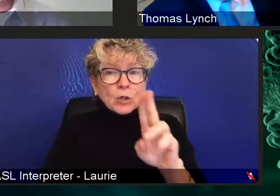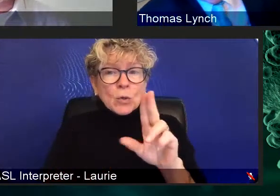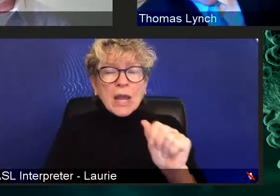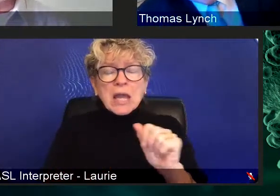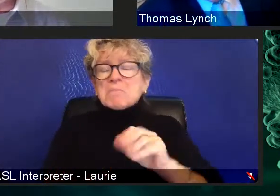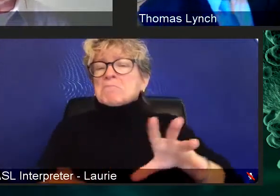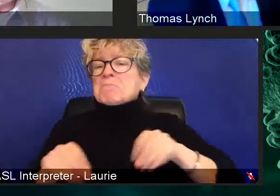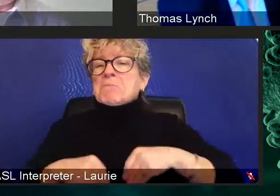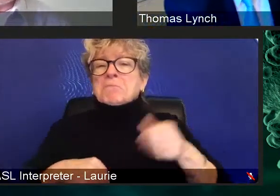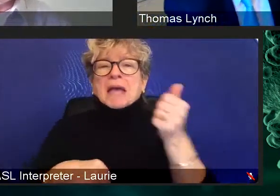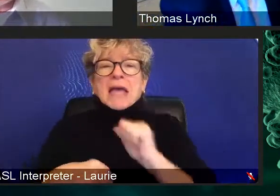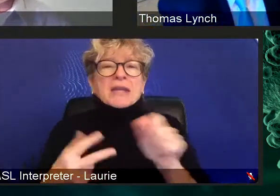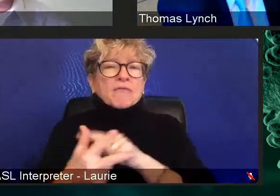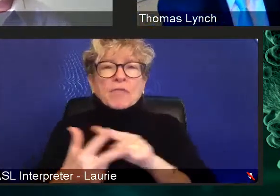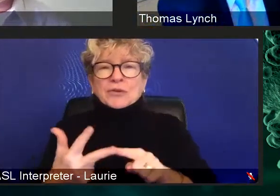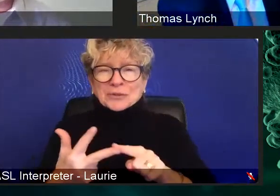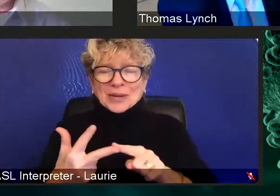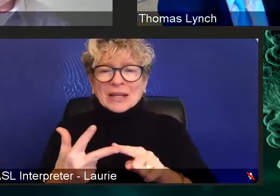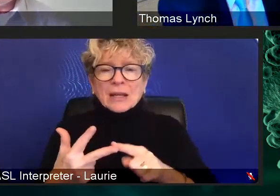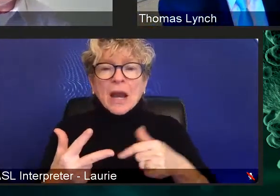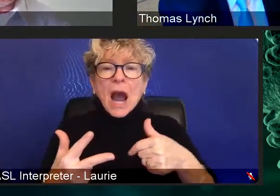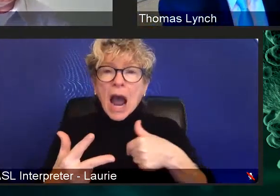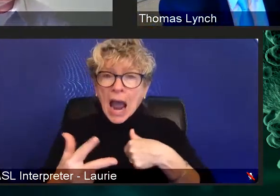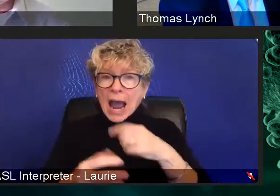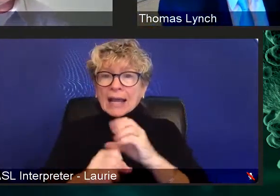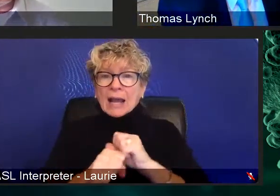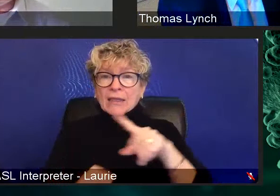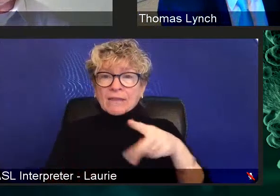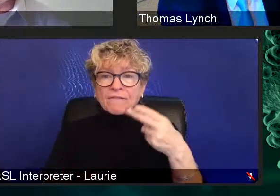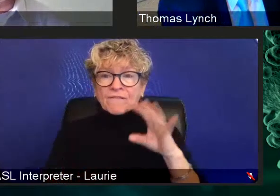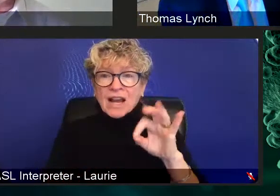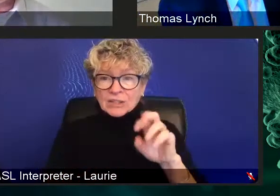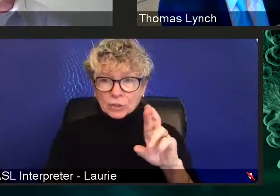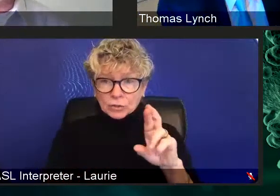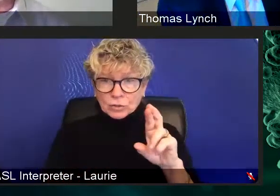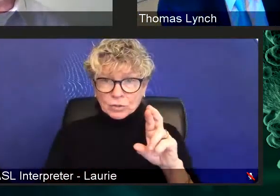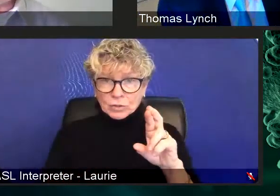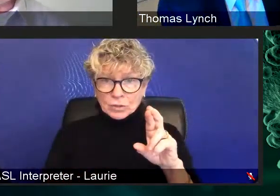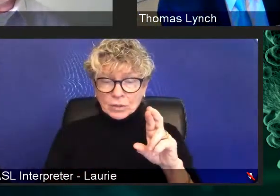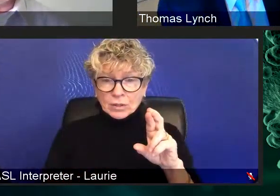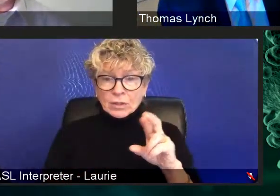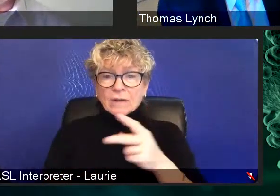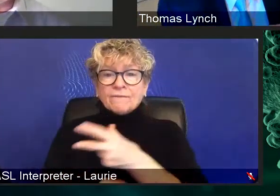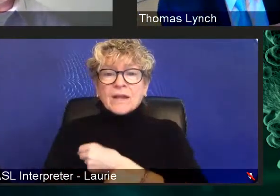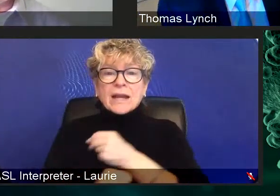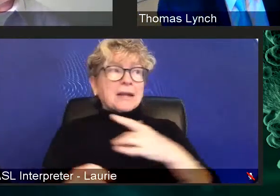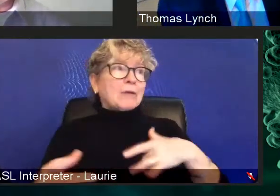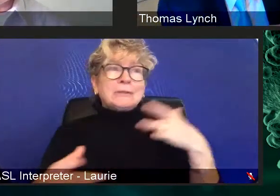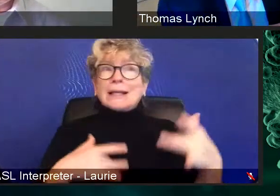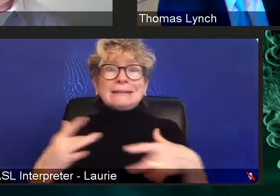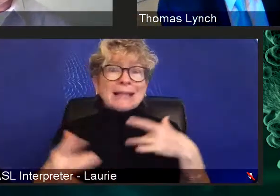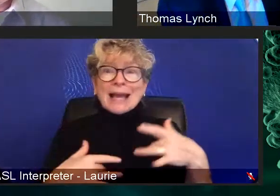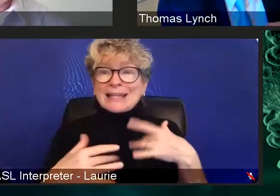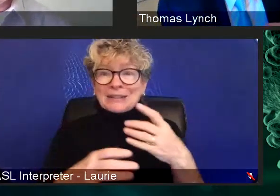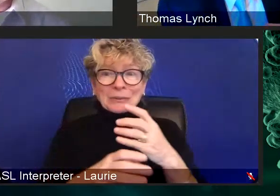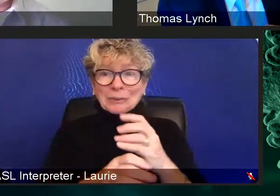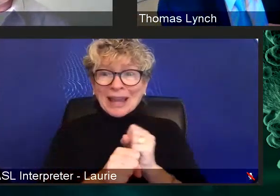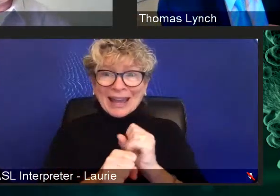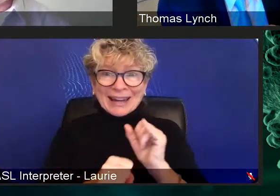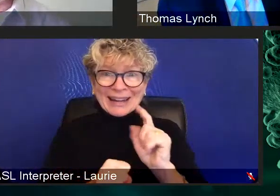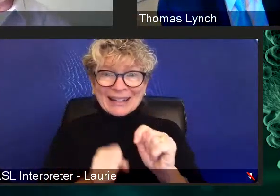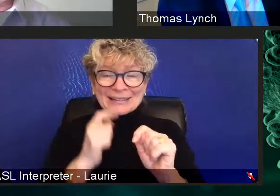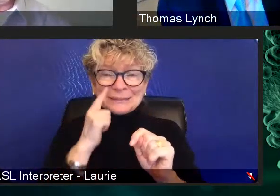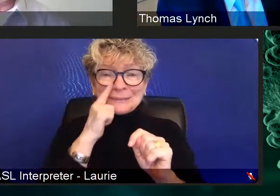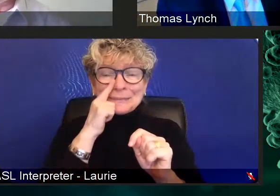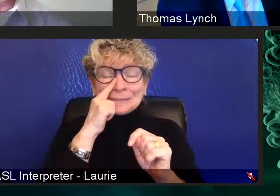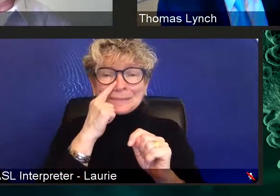And so I've received the Pfizer vaccine, and it was very, very excited to receive